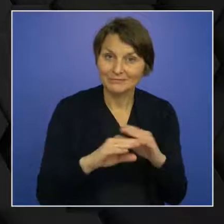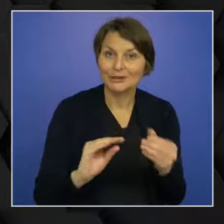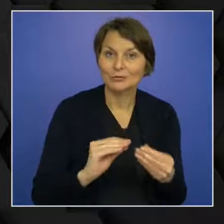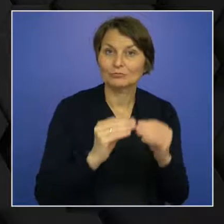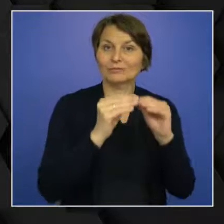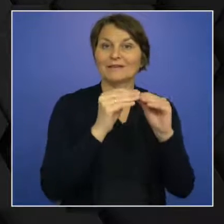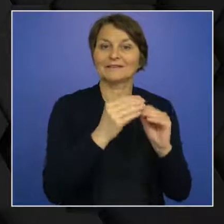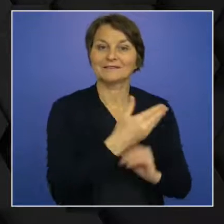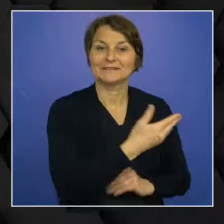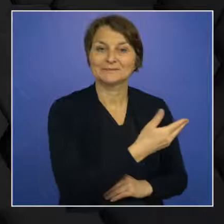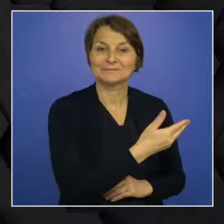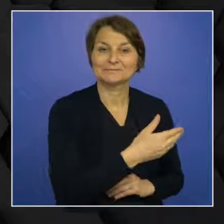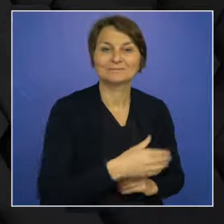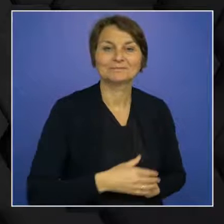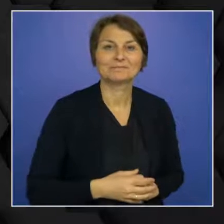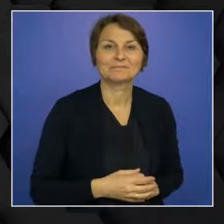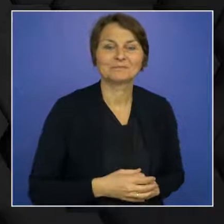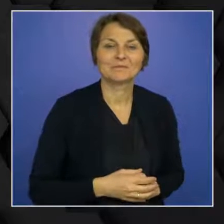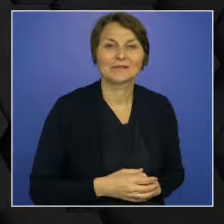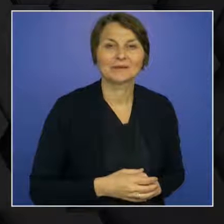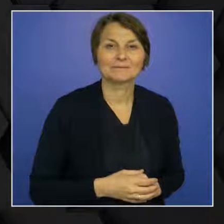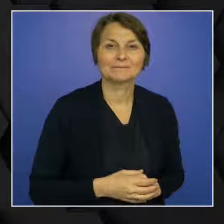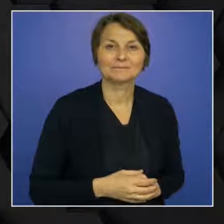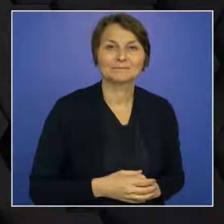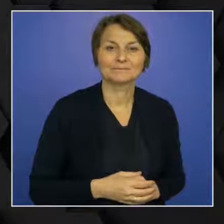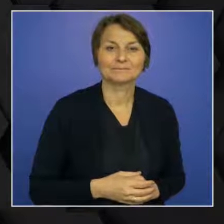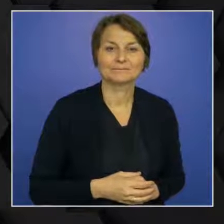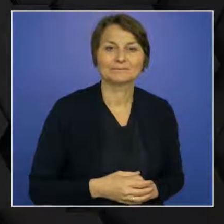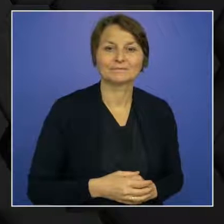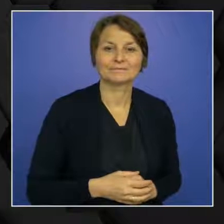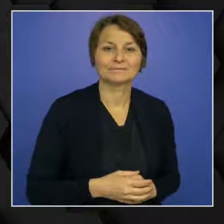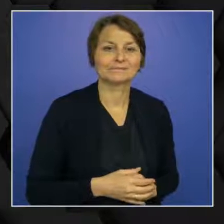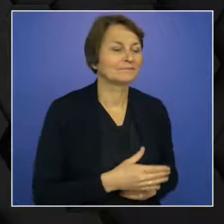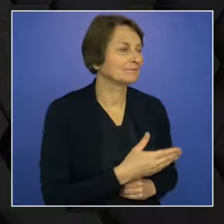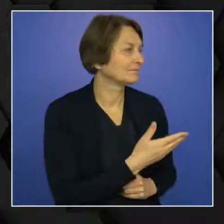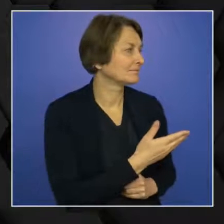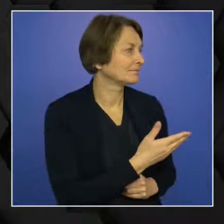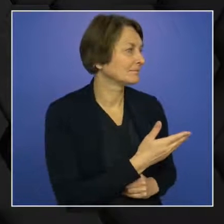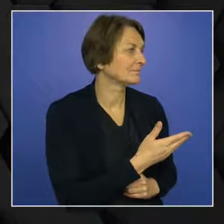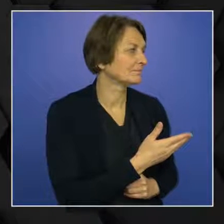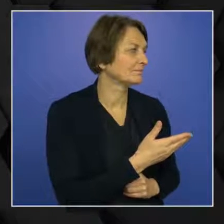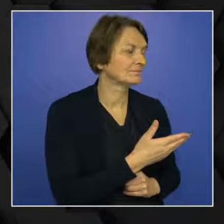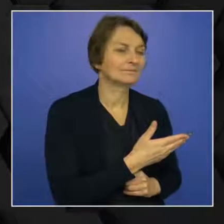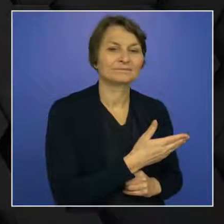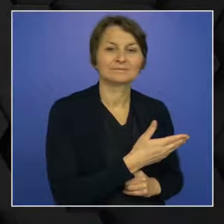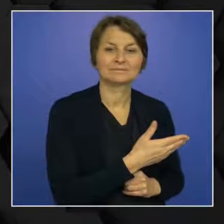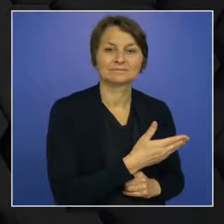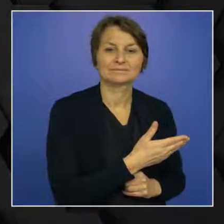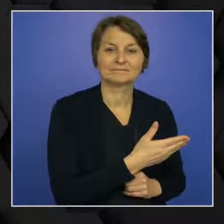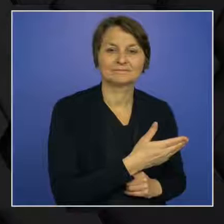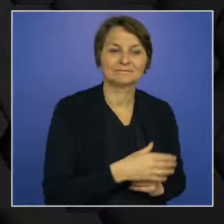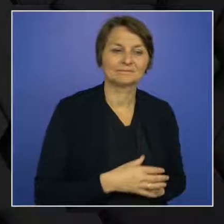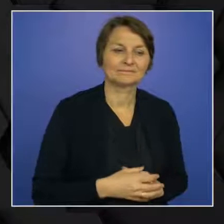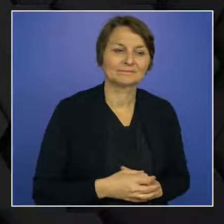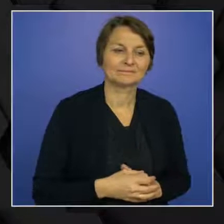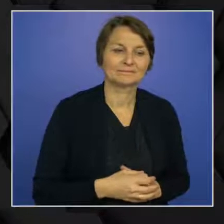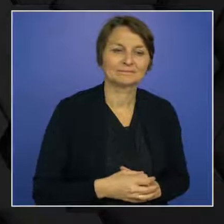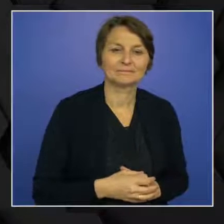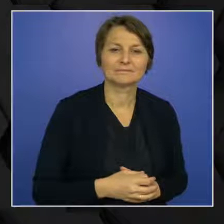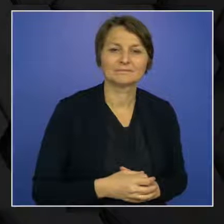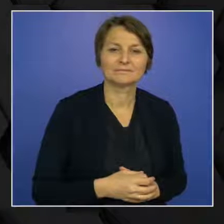media service. We create a new research group. We say reactor, Azure